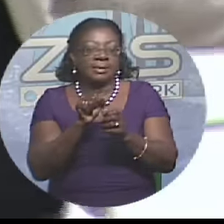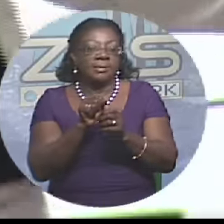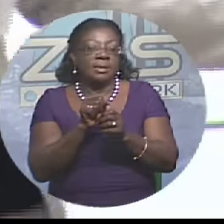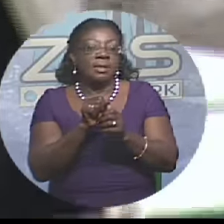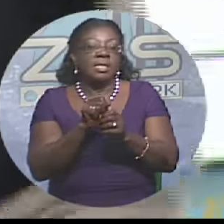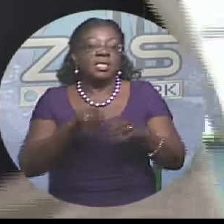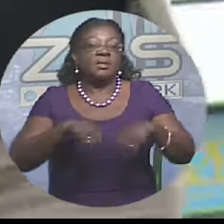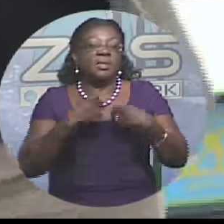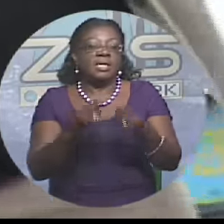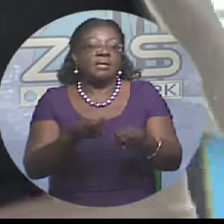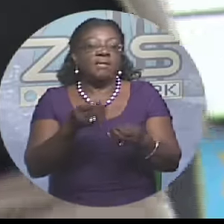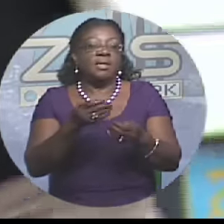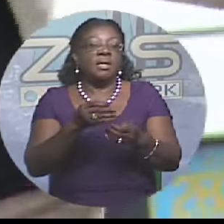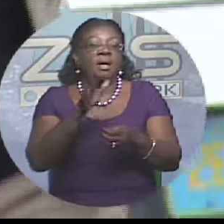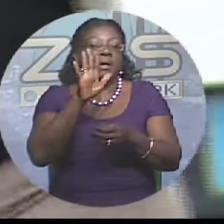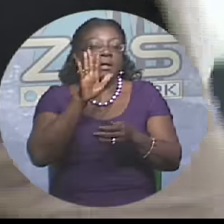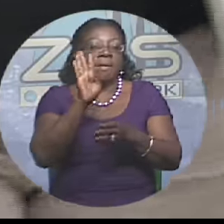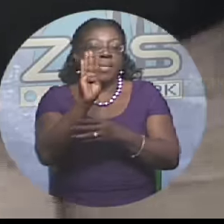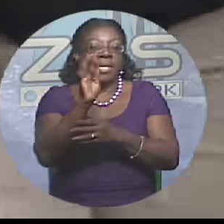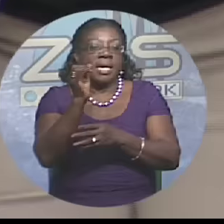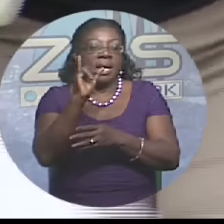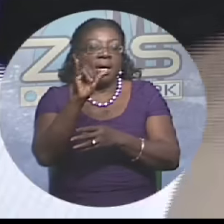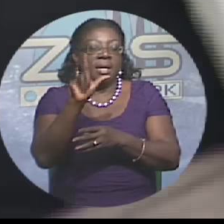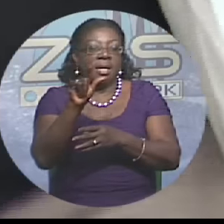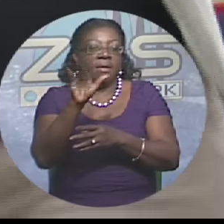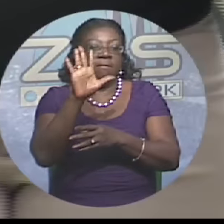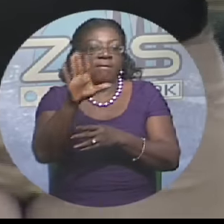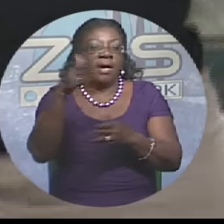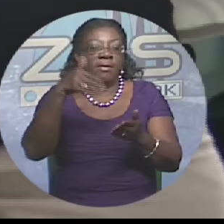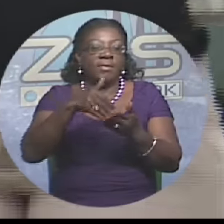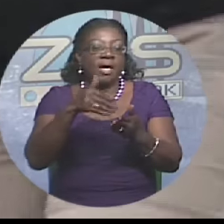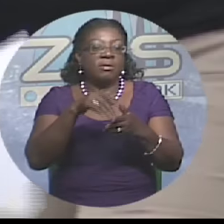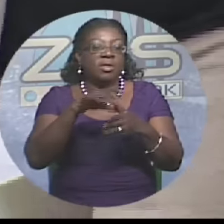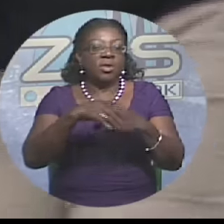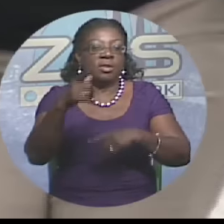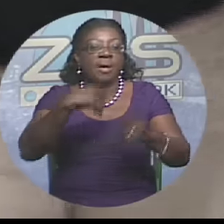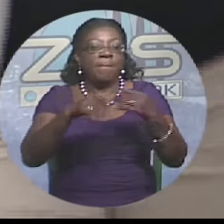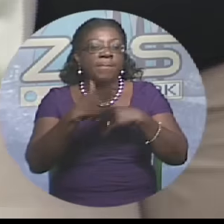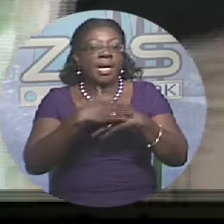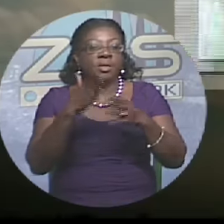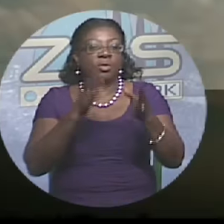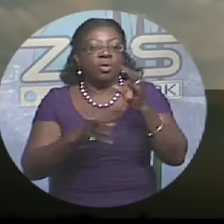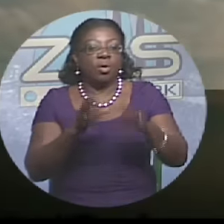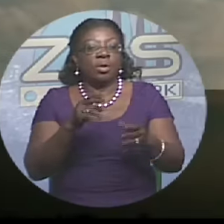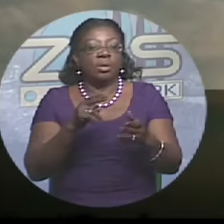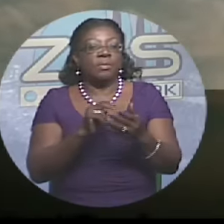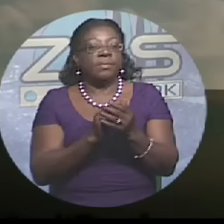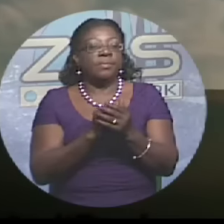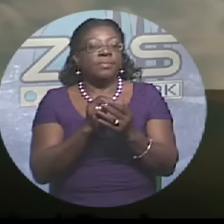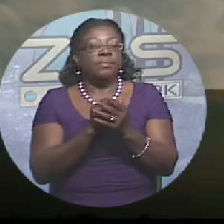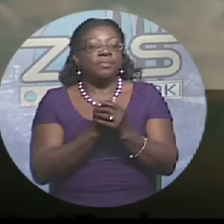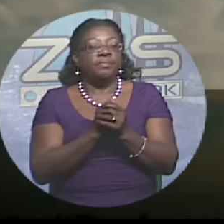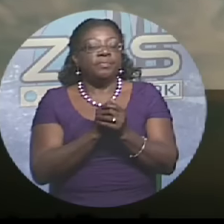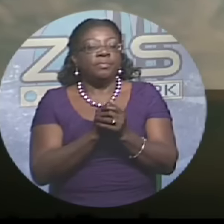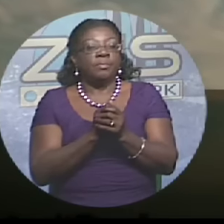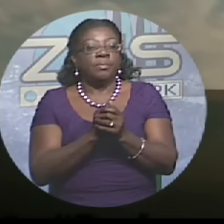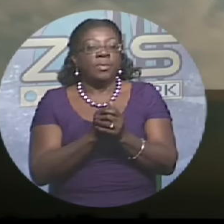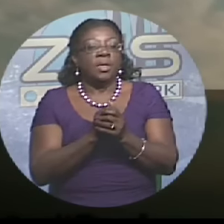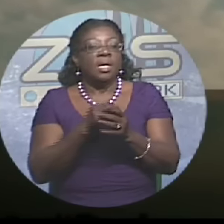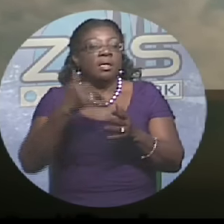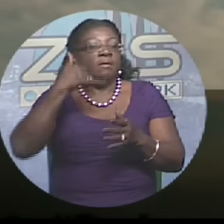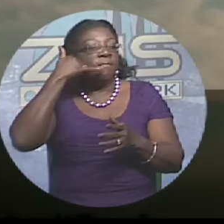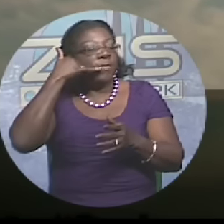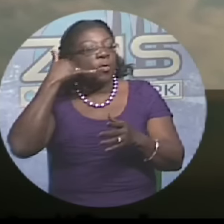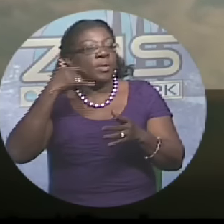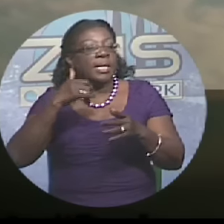of $5,000 with one surety. The matter was adjourned to November 23rd. The phone lines remain open at the